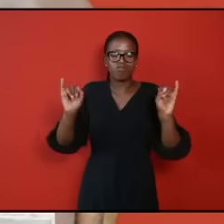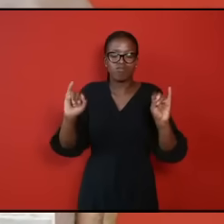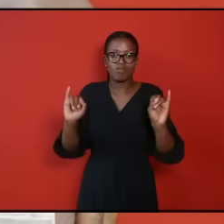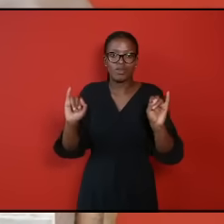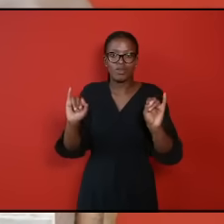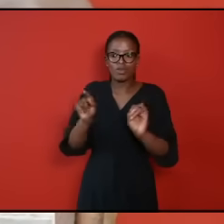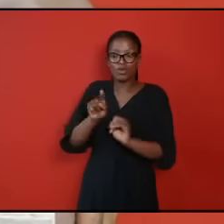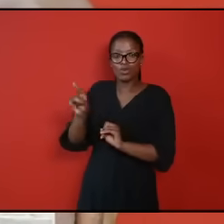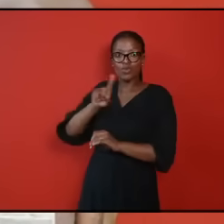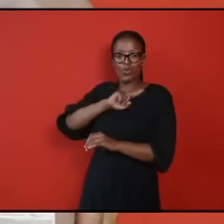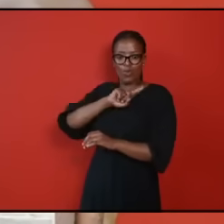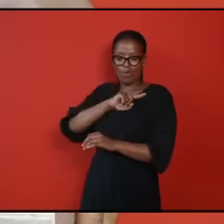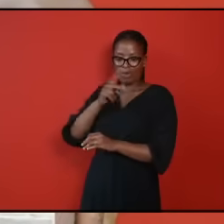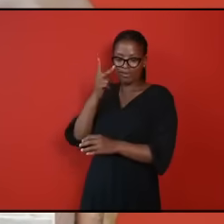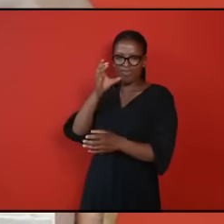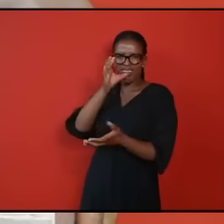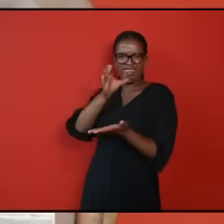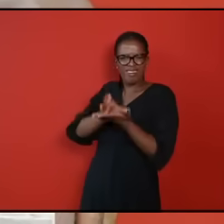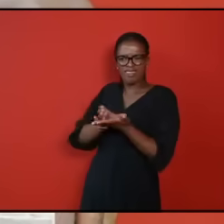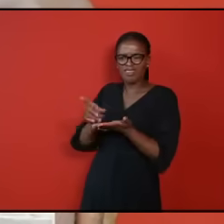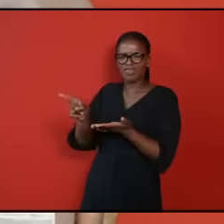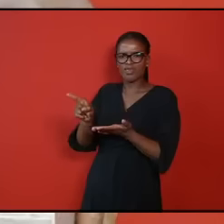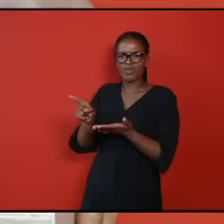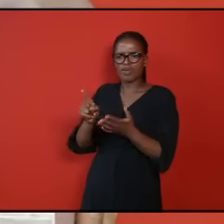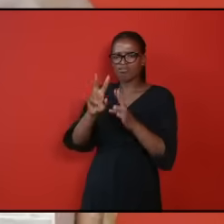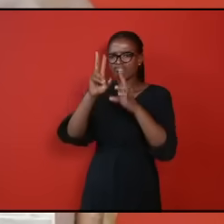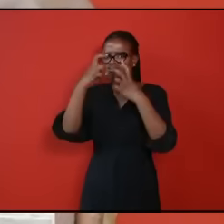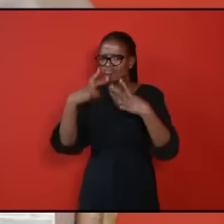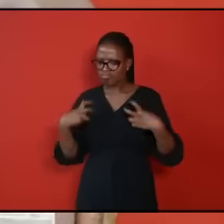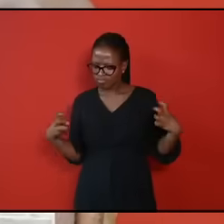which is a confirmation that he's not well read.